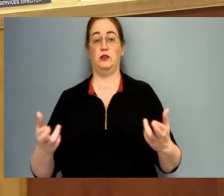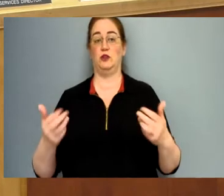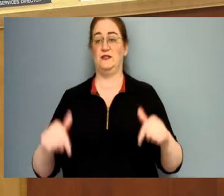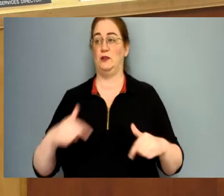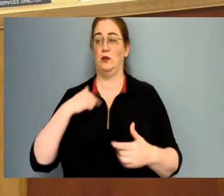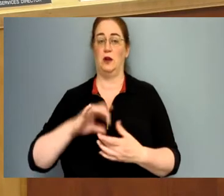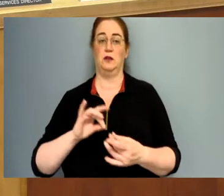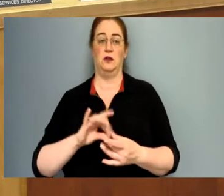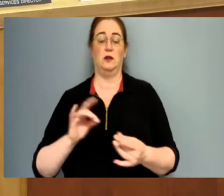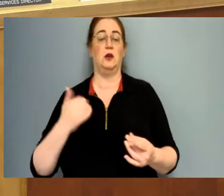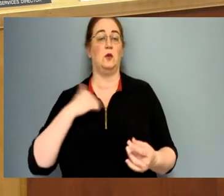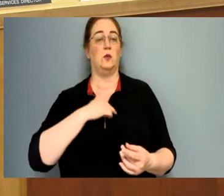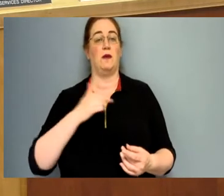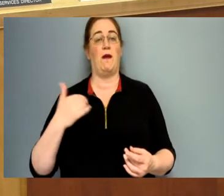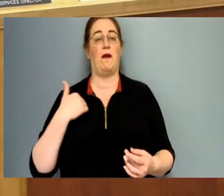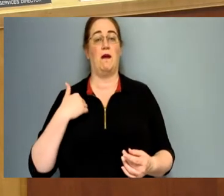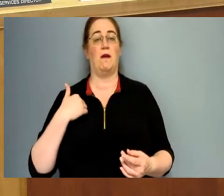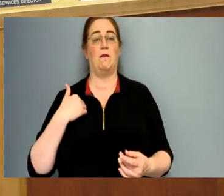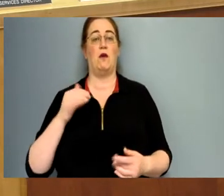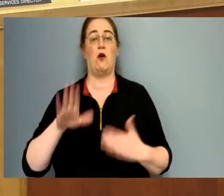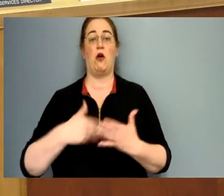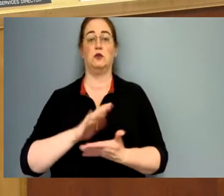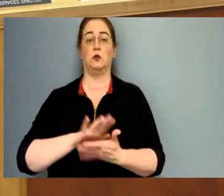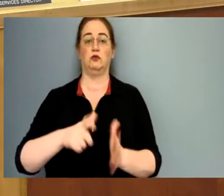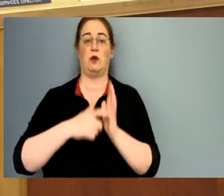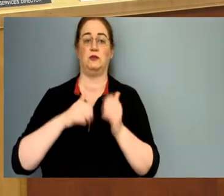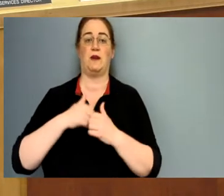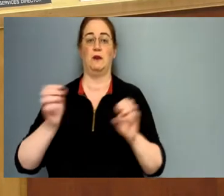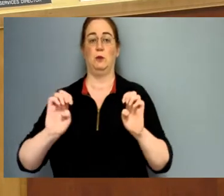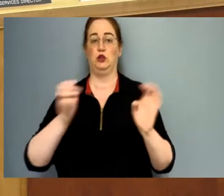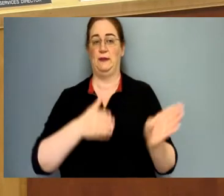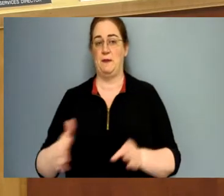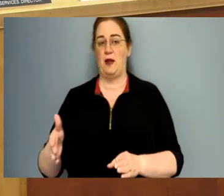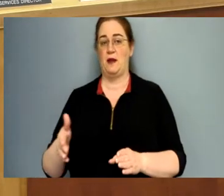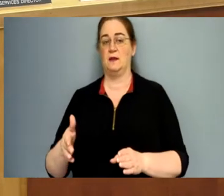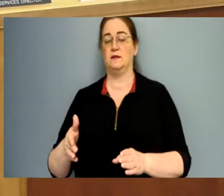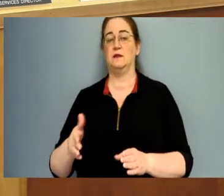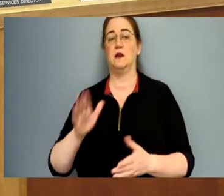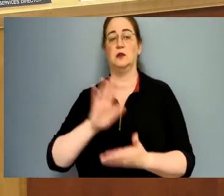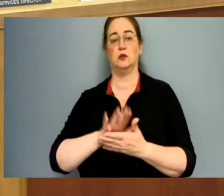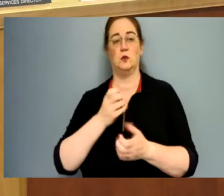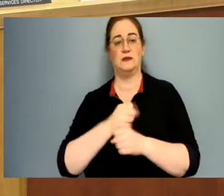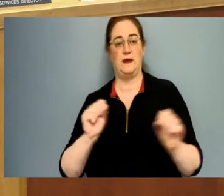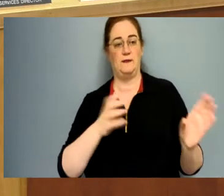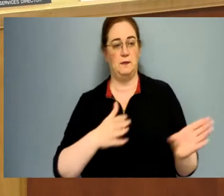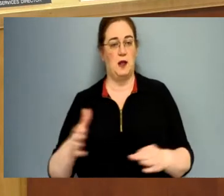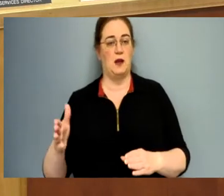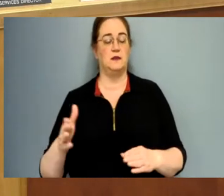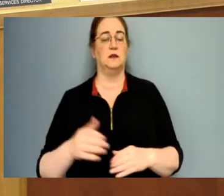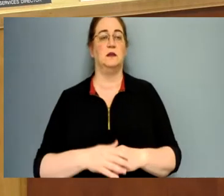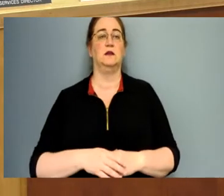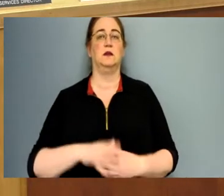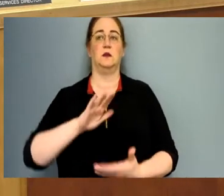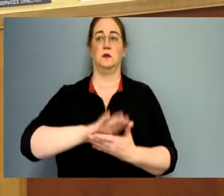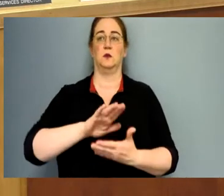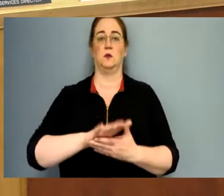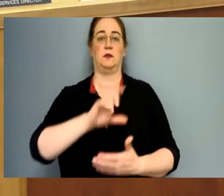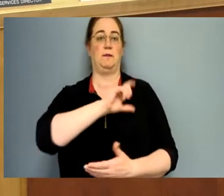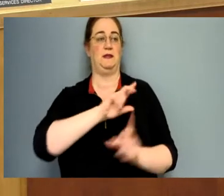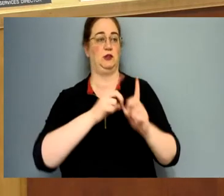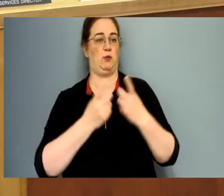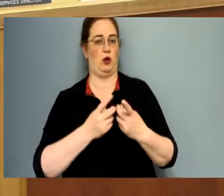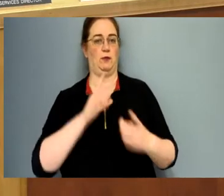talk about. We have all schools are required to have emergency plans and school safety plans. The schools and police